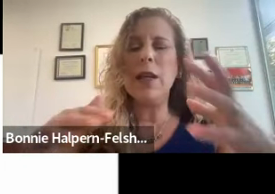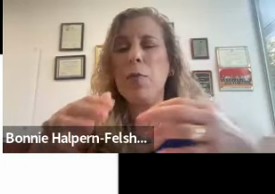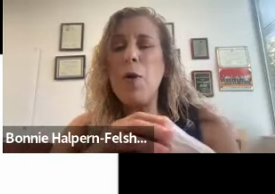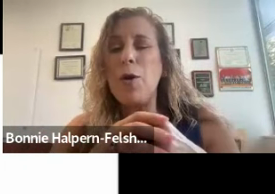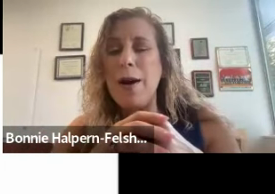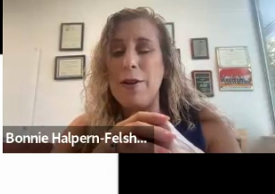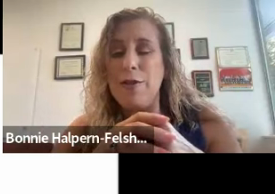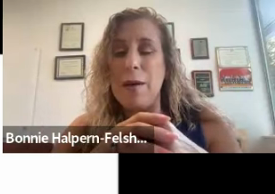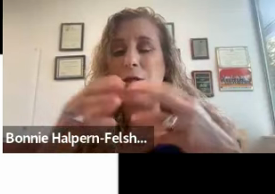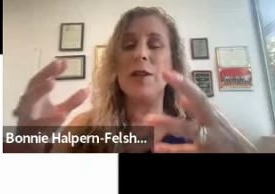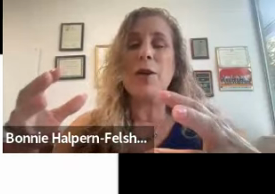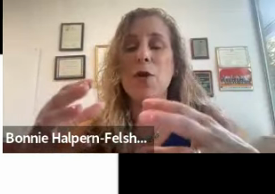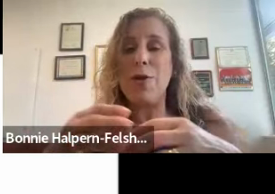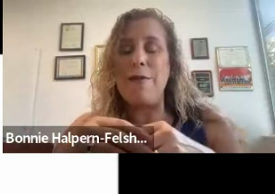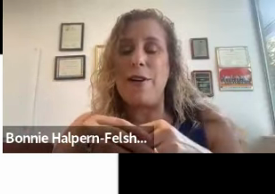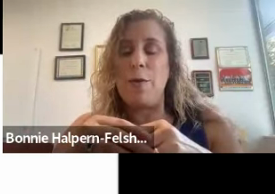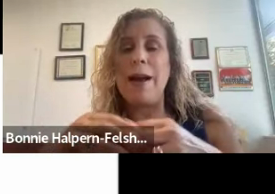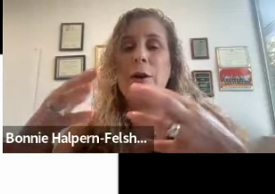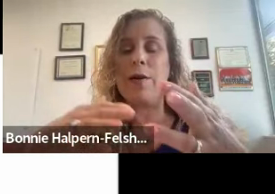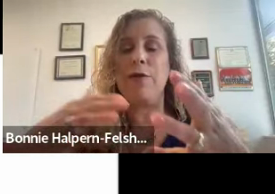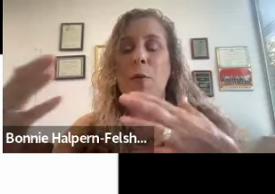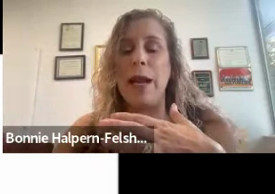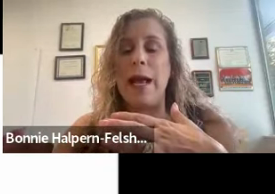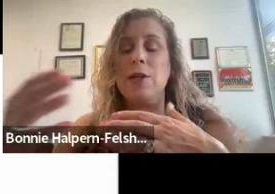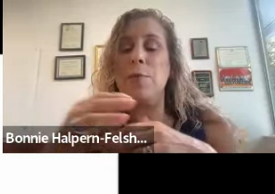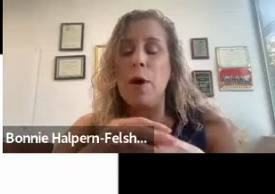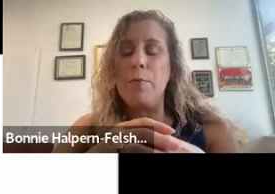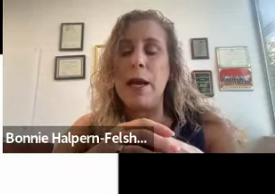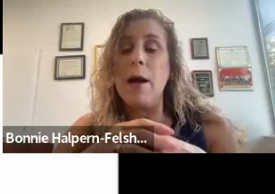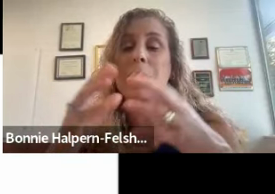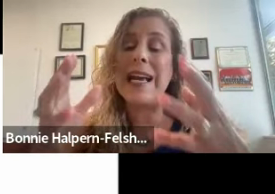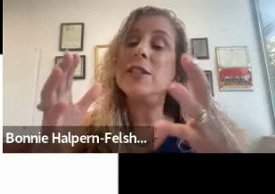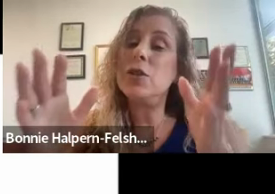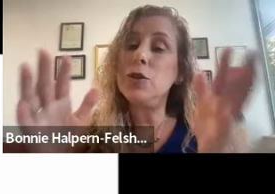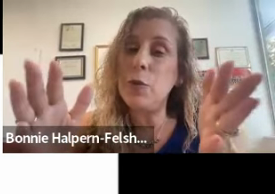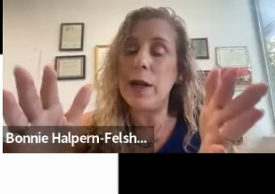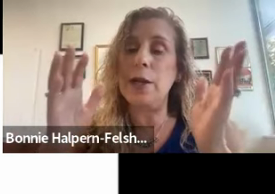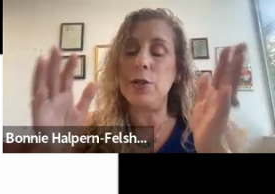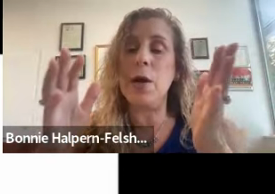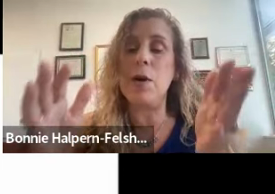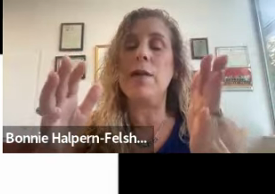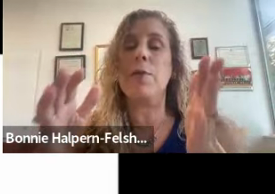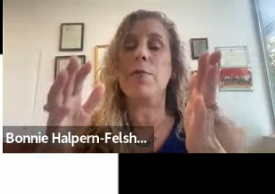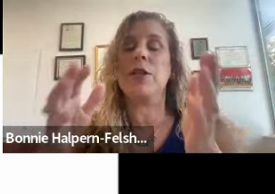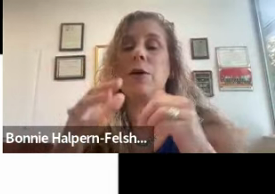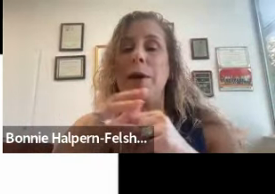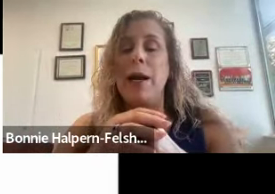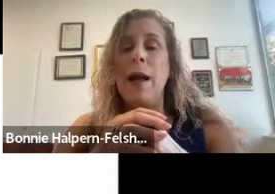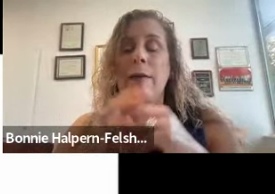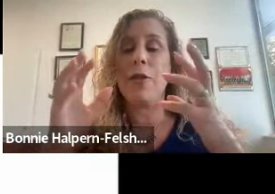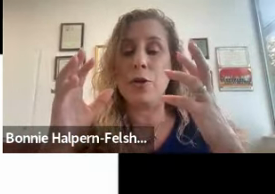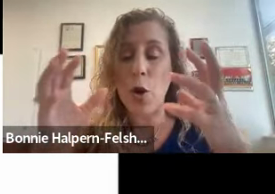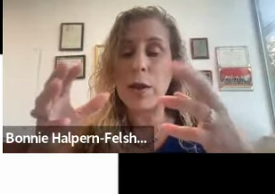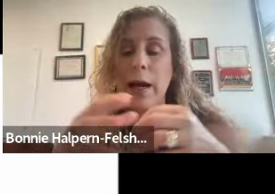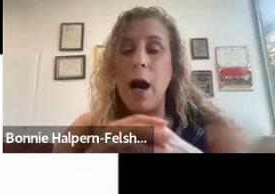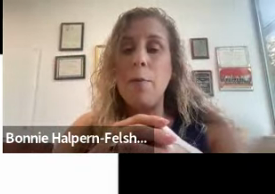it's a little bit more crowded for them. There's a little more traffic, right? Going from point A to point B, but they can still do it. I do not want to give the impression